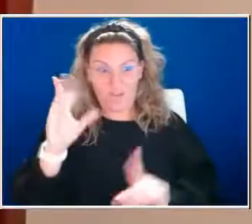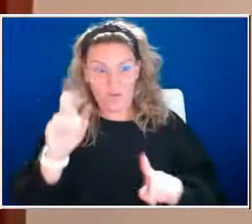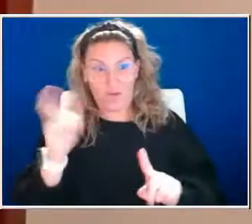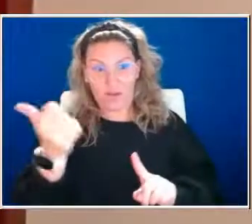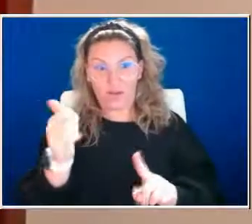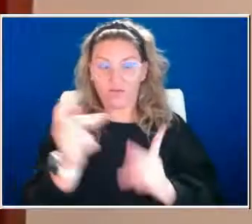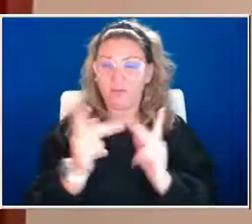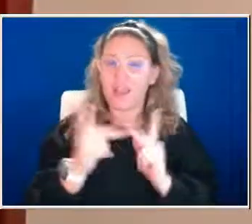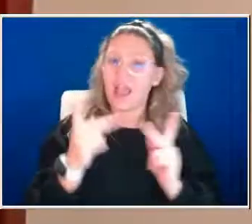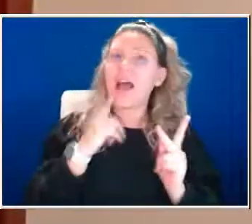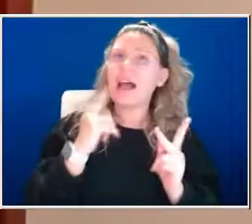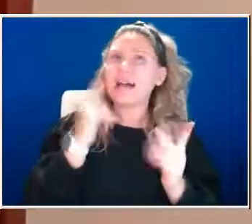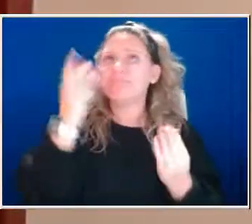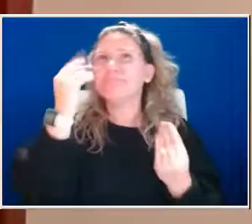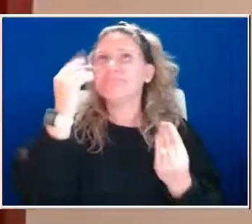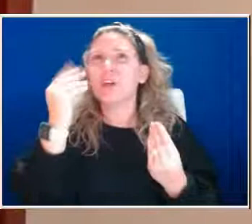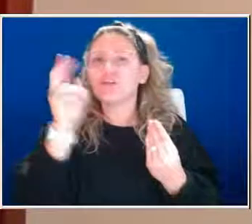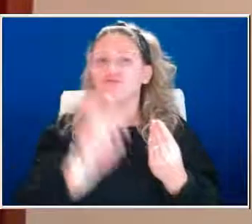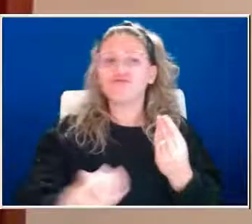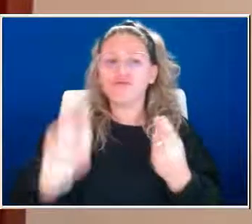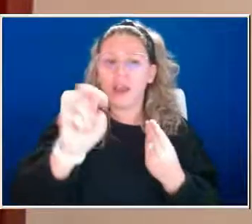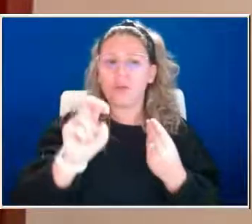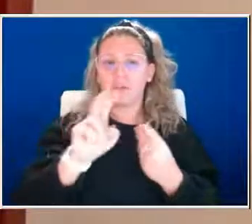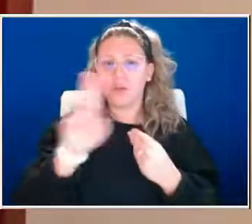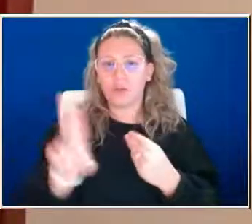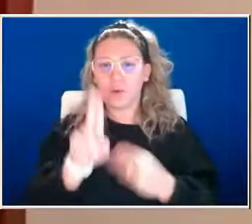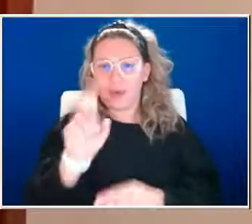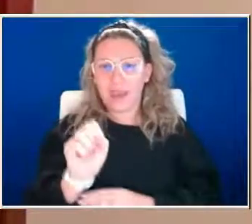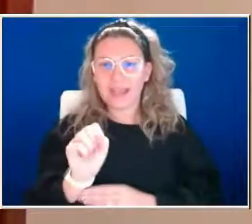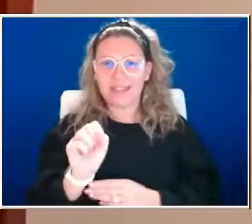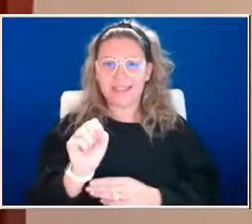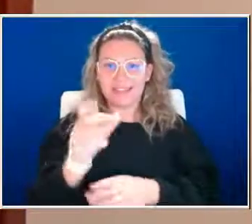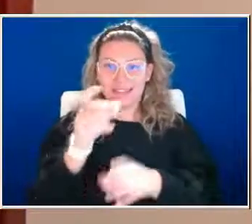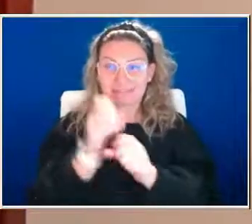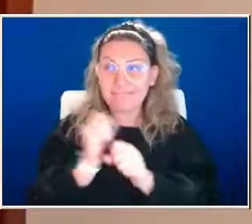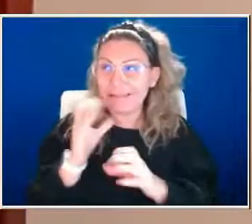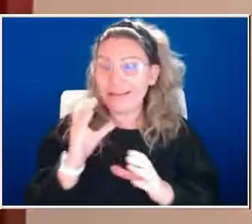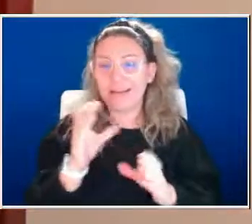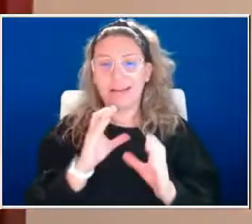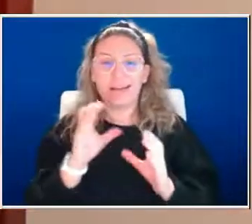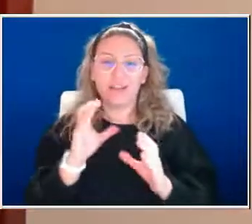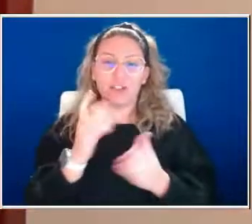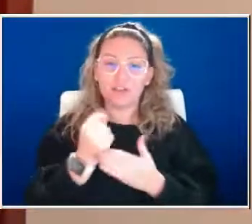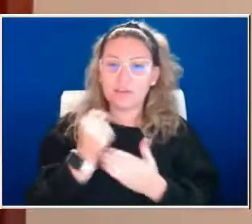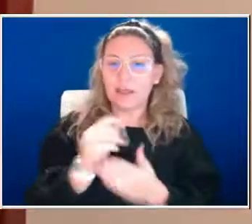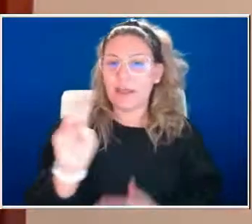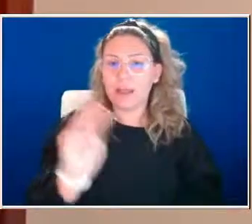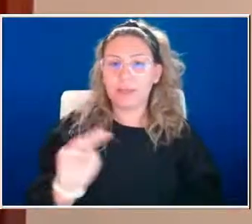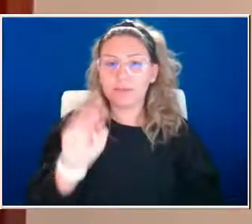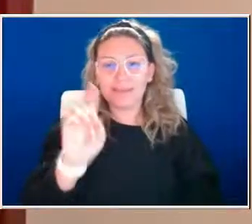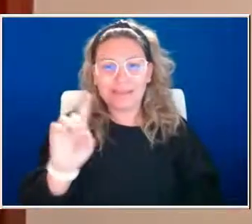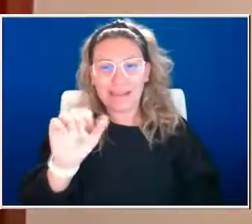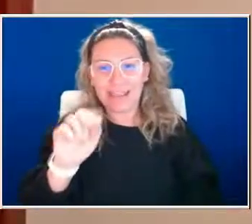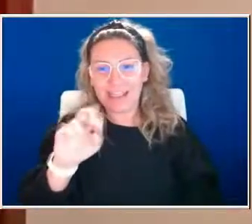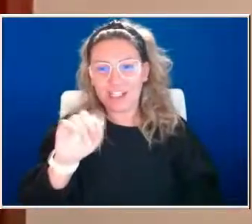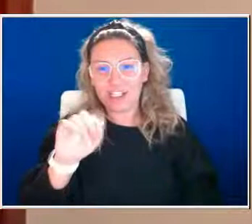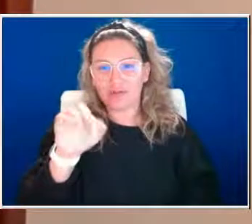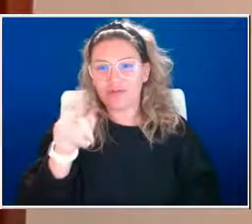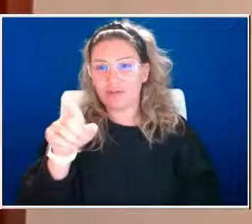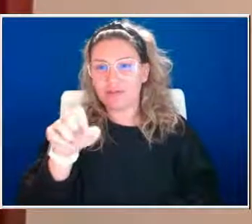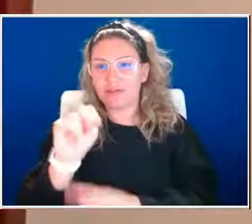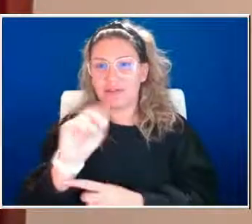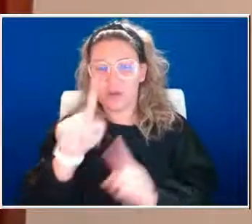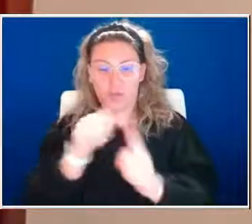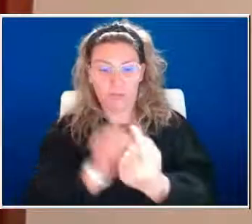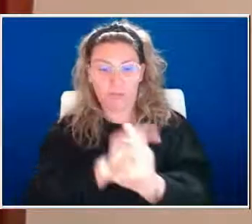traveling across the United States to seek treatment at MD Anderson, but once I met with the team here